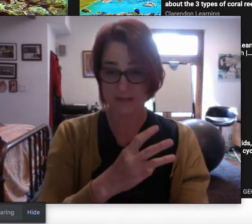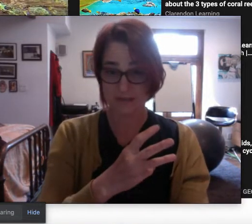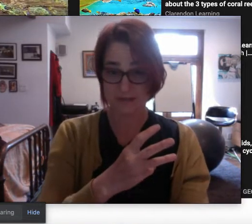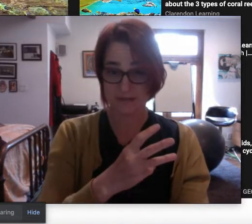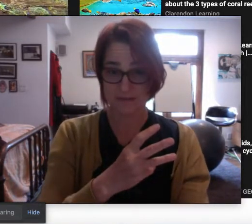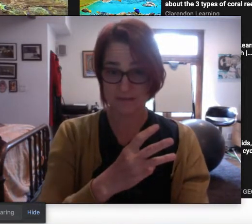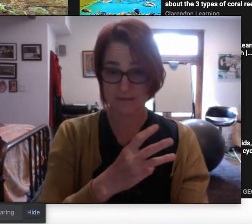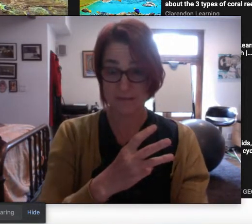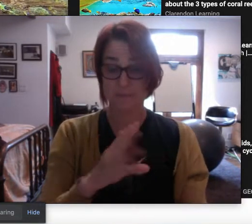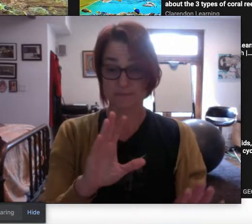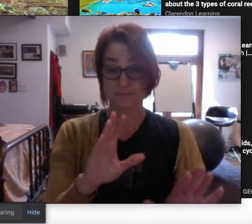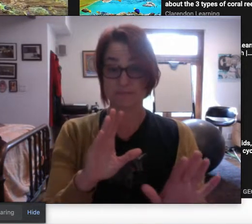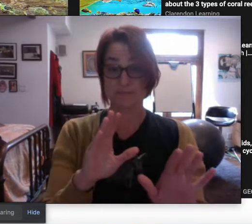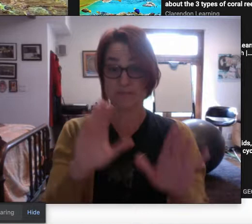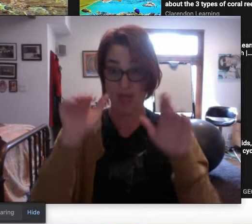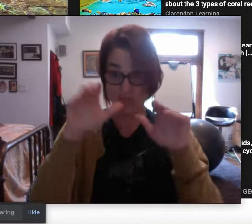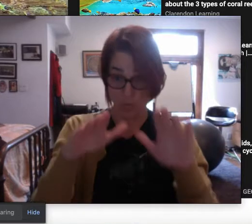sea